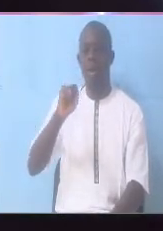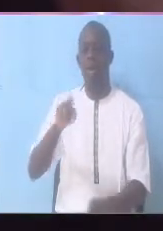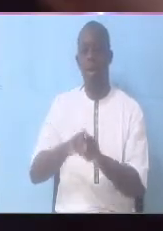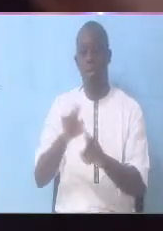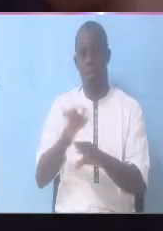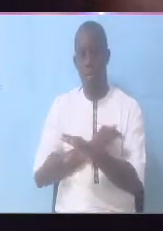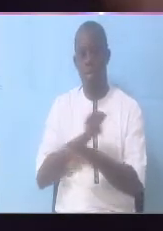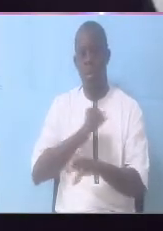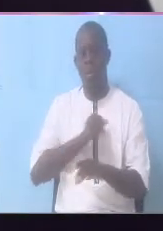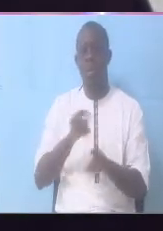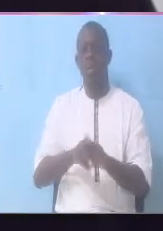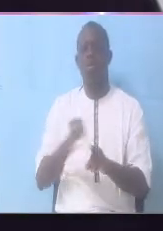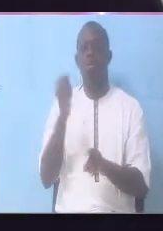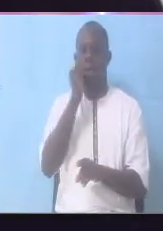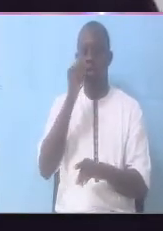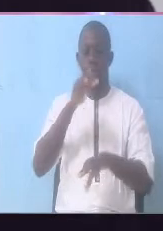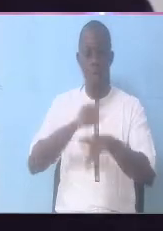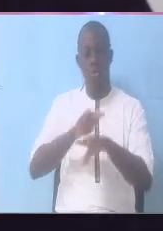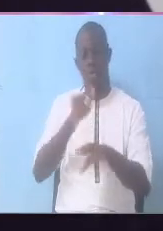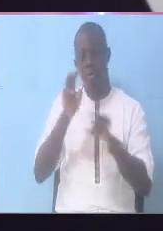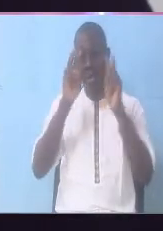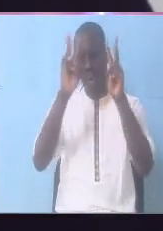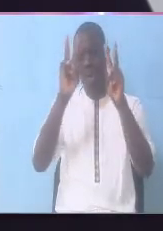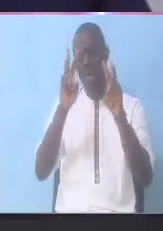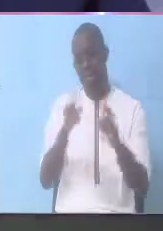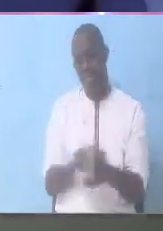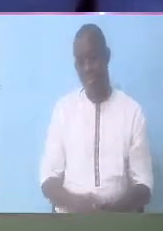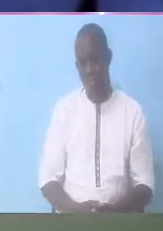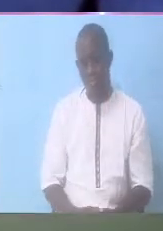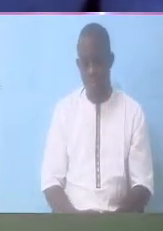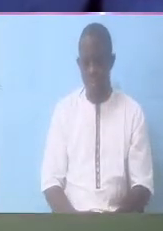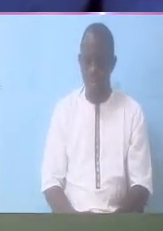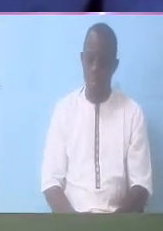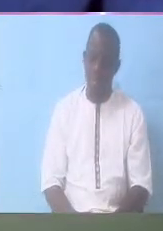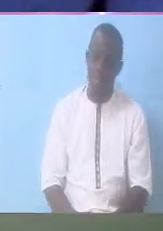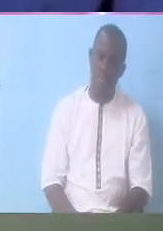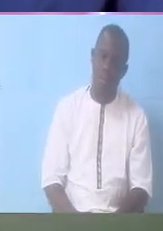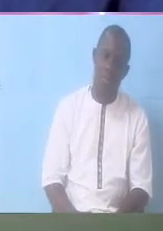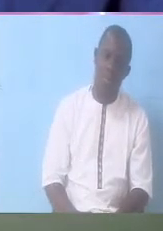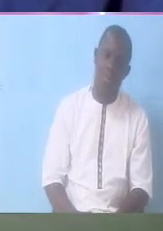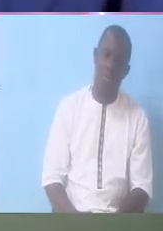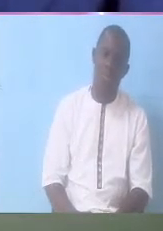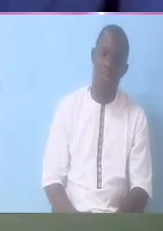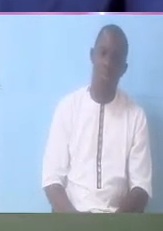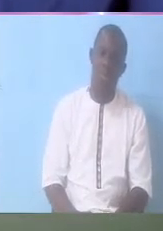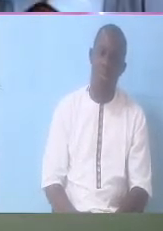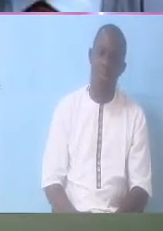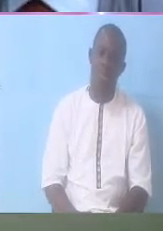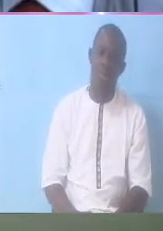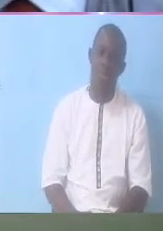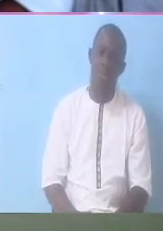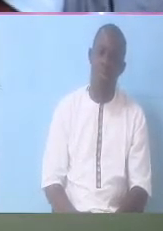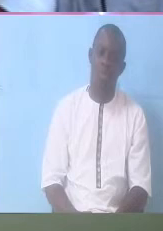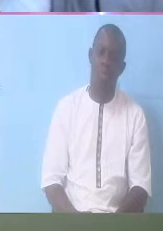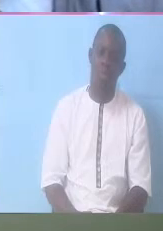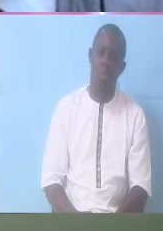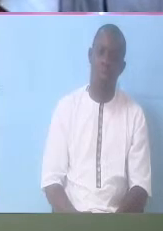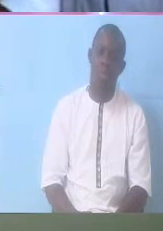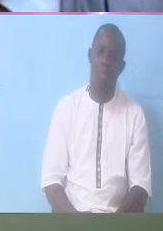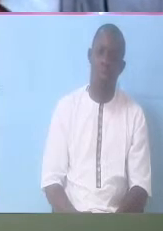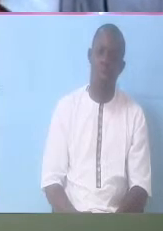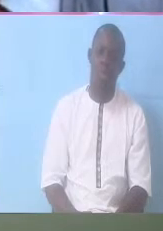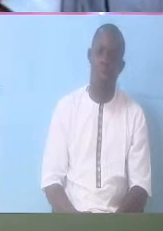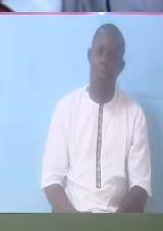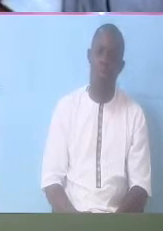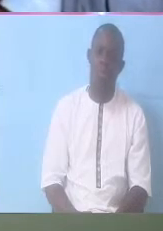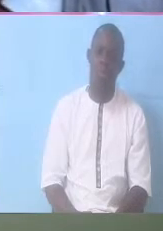was always on top of Jammeh. We all knew that. Counsel and witness, can you just give maybe a minute or two for the interpreters,